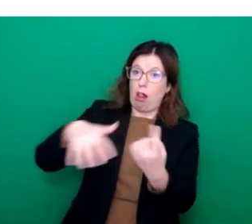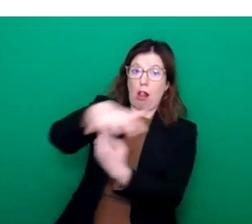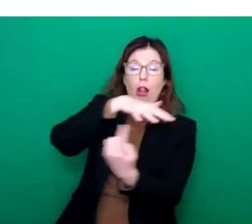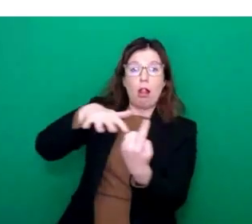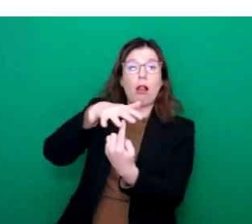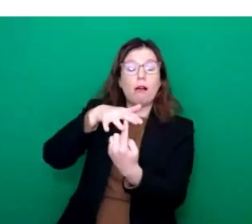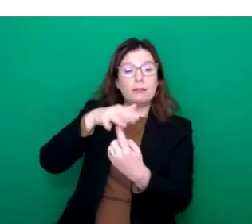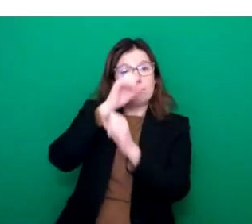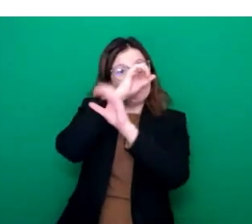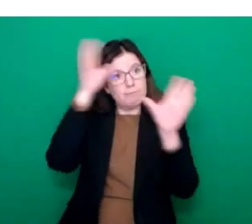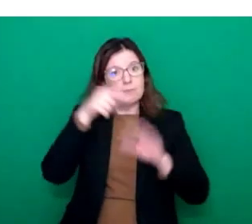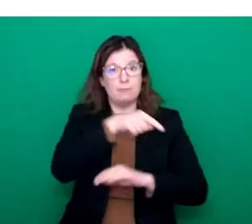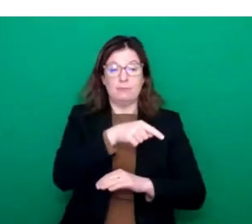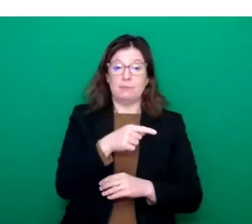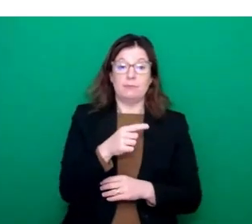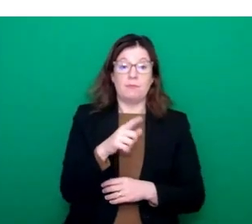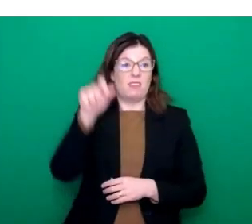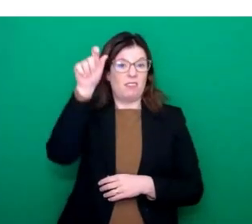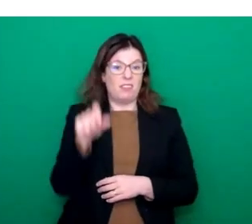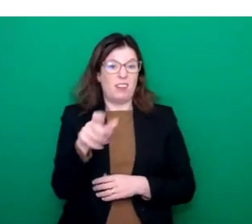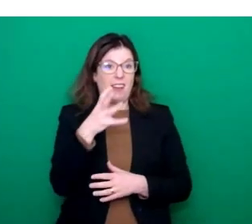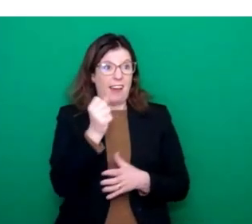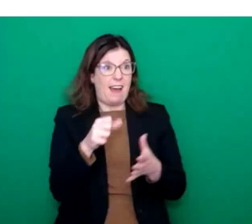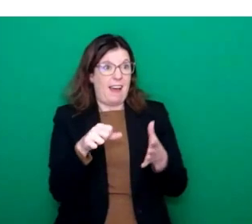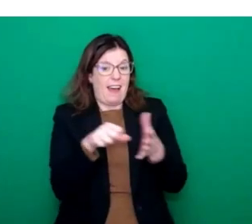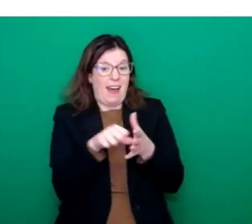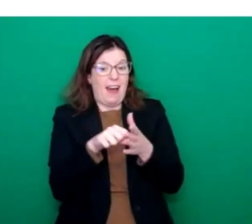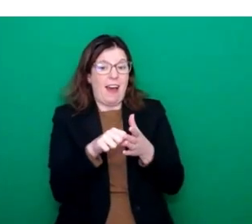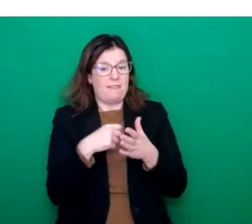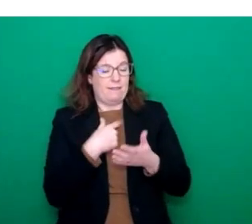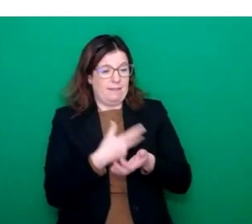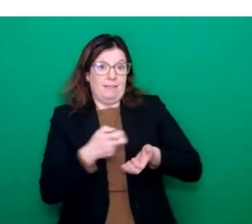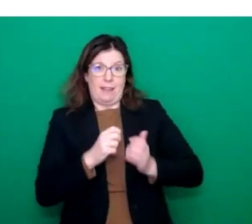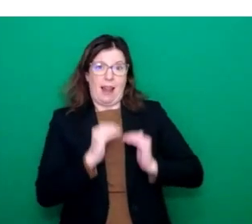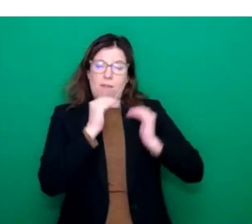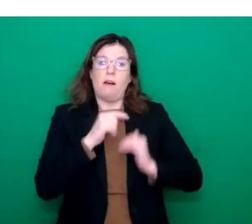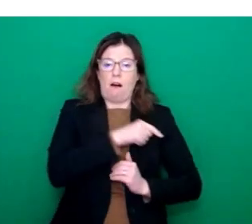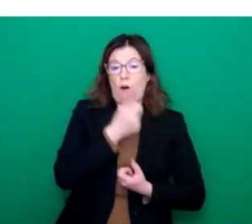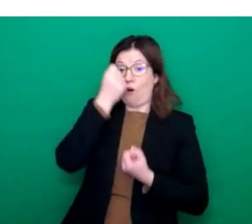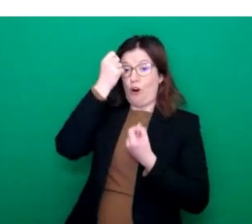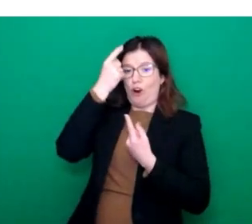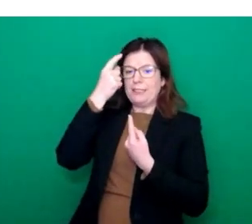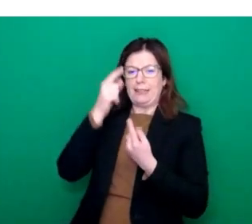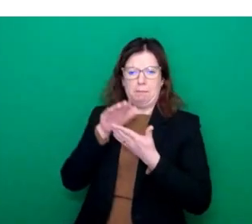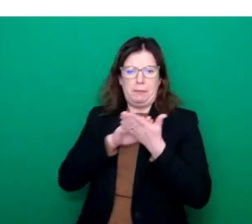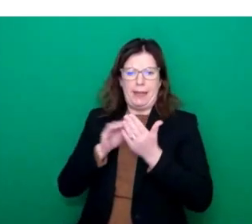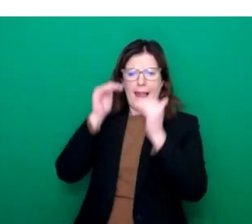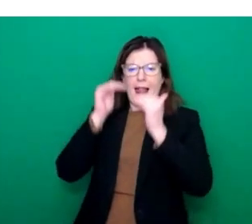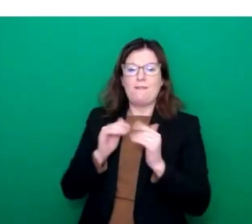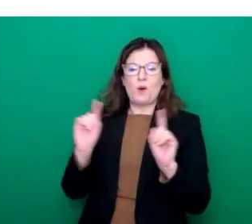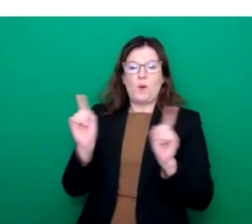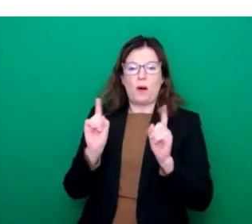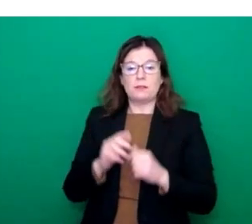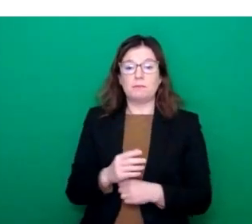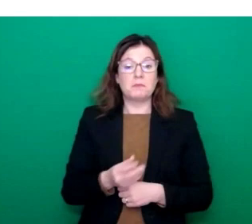patients. So when patients mention creatinine levels, the role will understand creatinine levels. If patients start to talk about eating